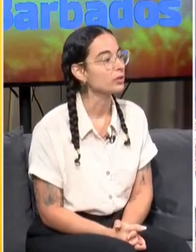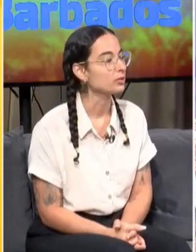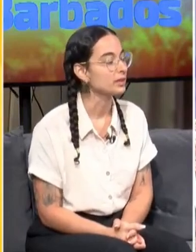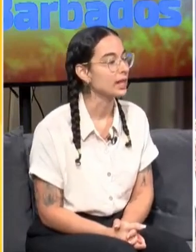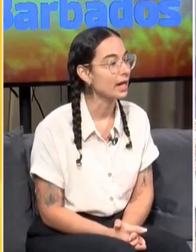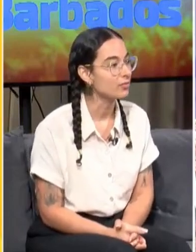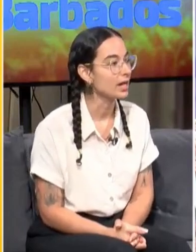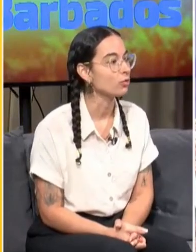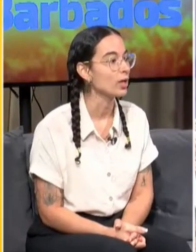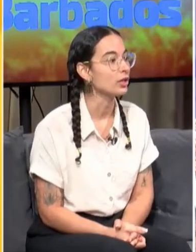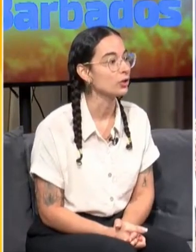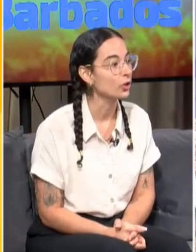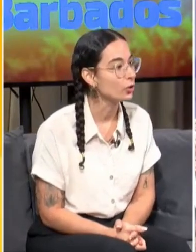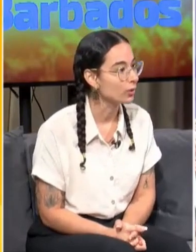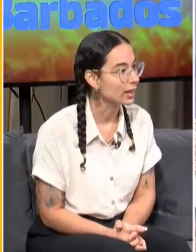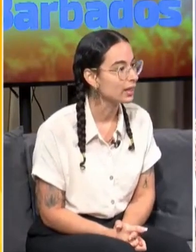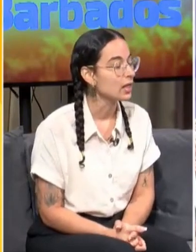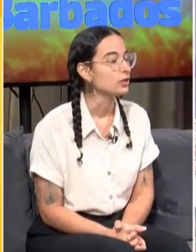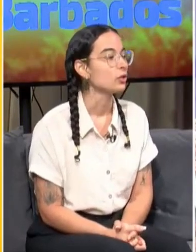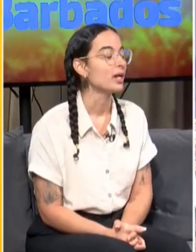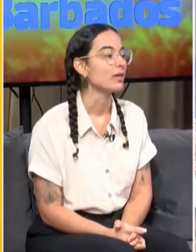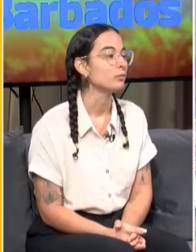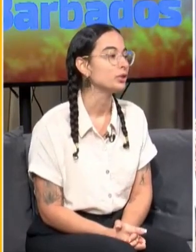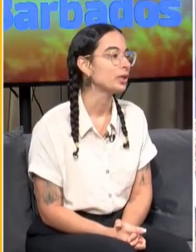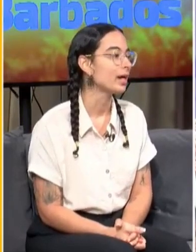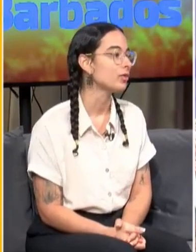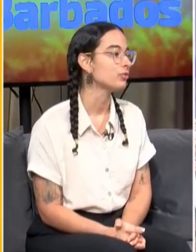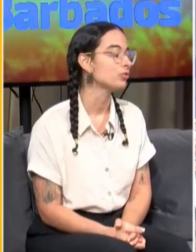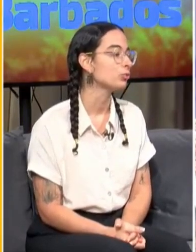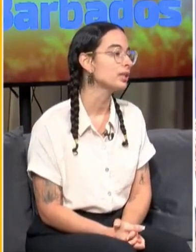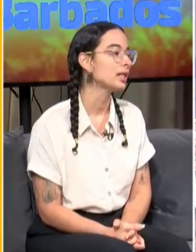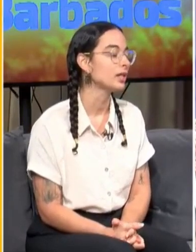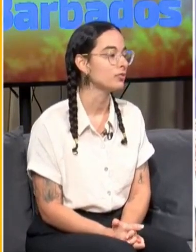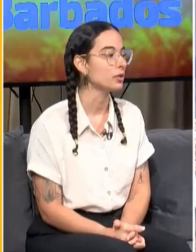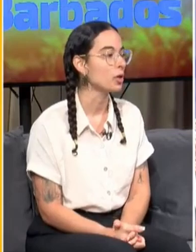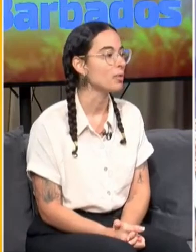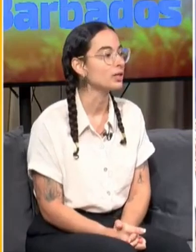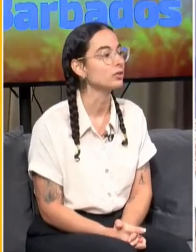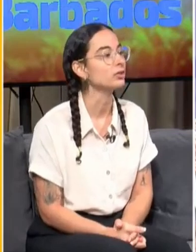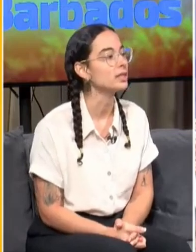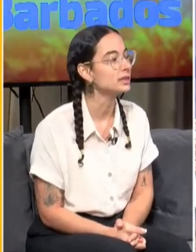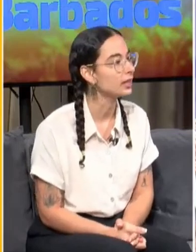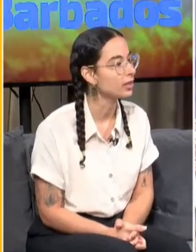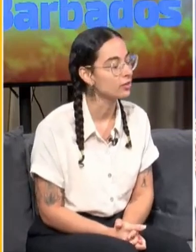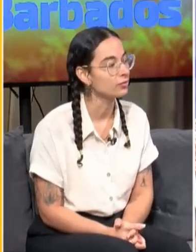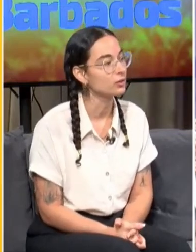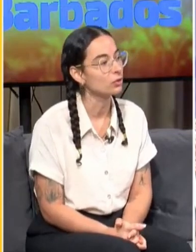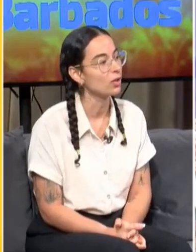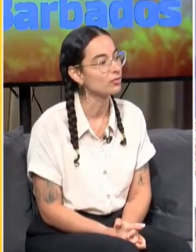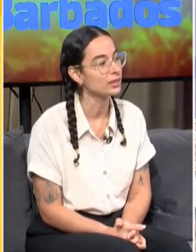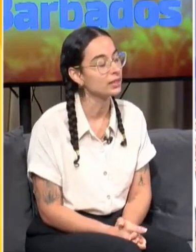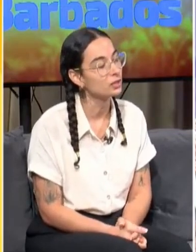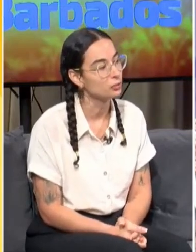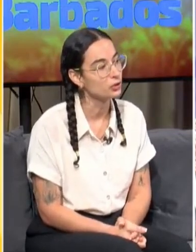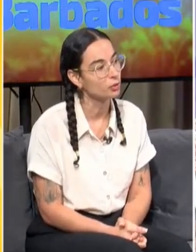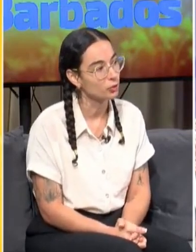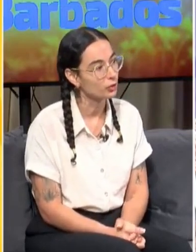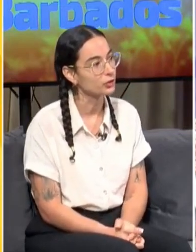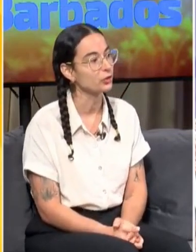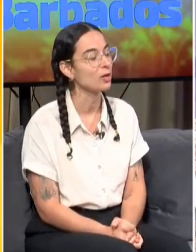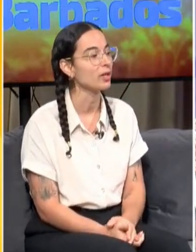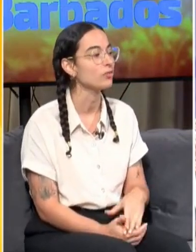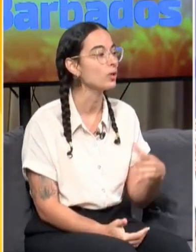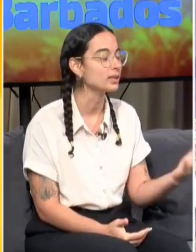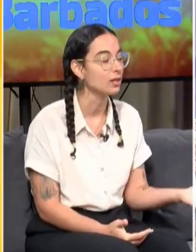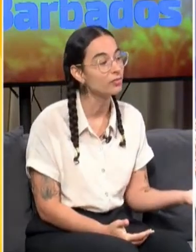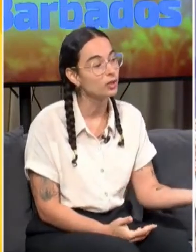we also need to have that ready to go, right? So we should have really kind of a master list of qualified sign language interpreters,